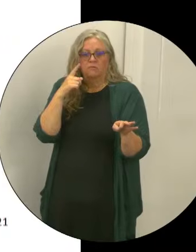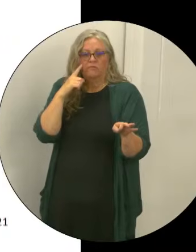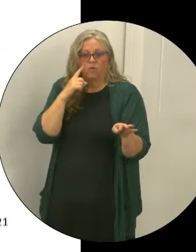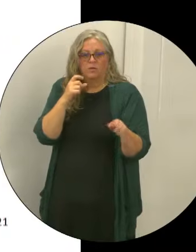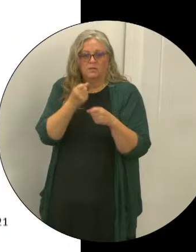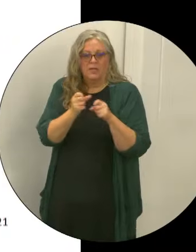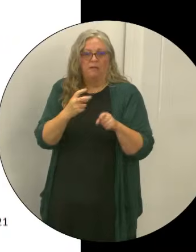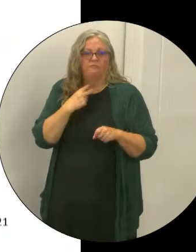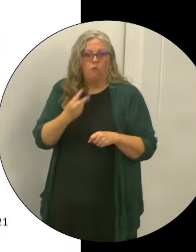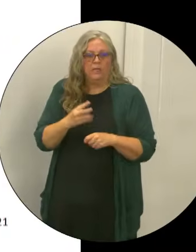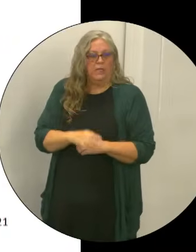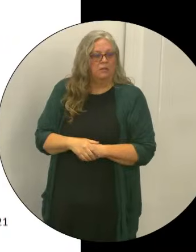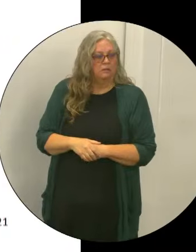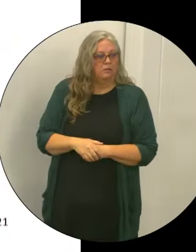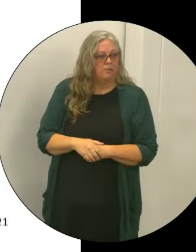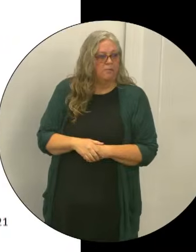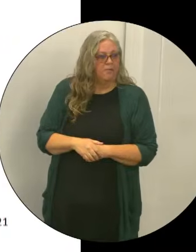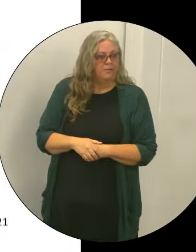that?